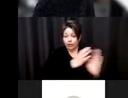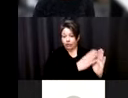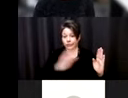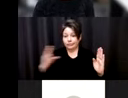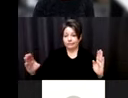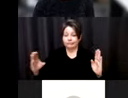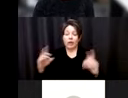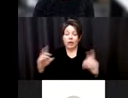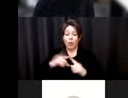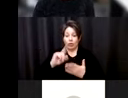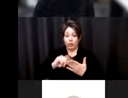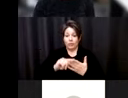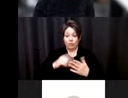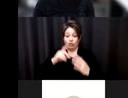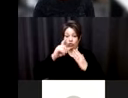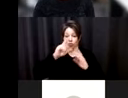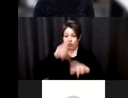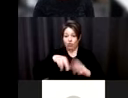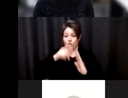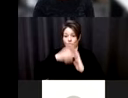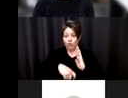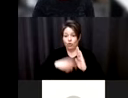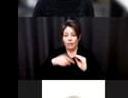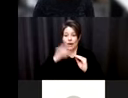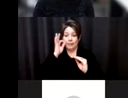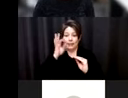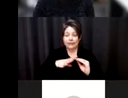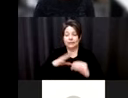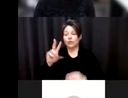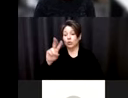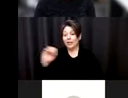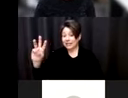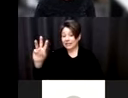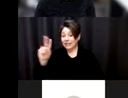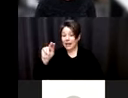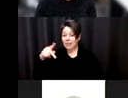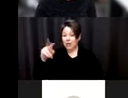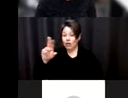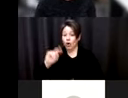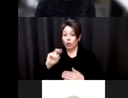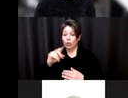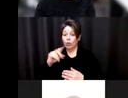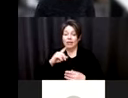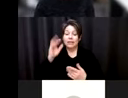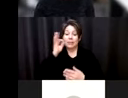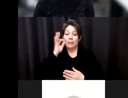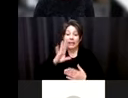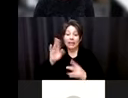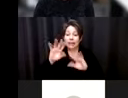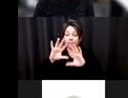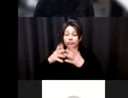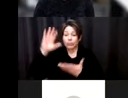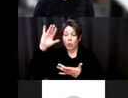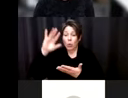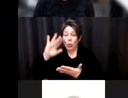headlines about the bees. In 2006, NPR News said, declining bee population threatens major